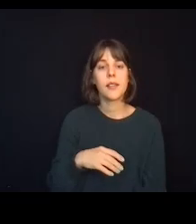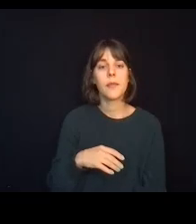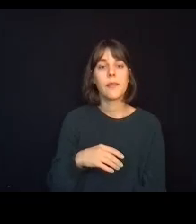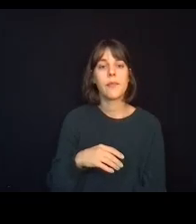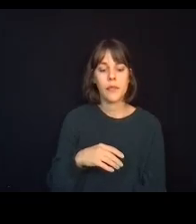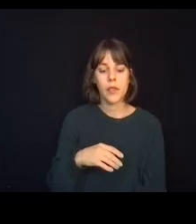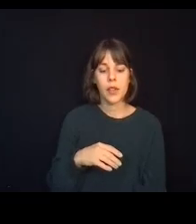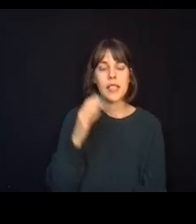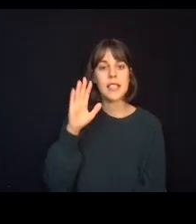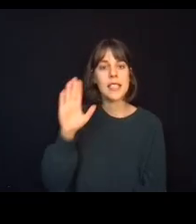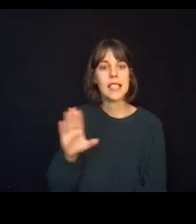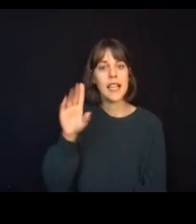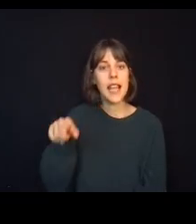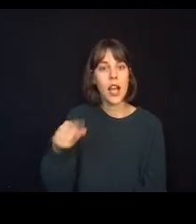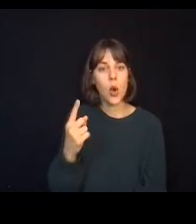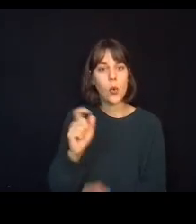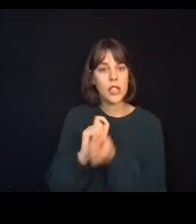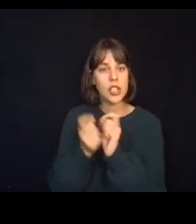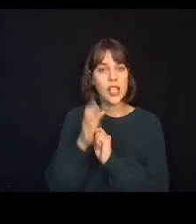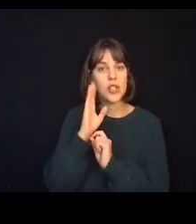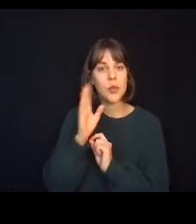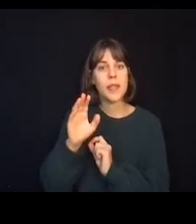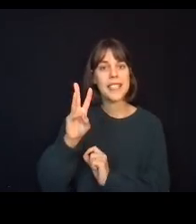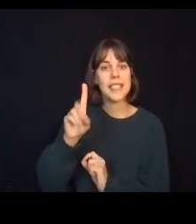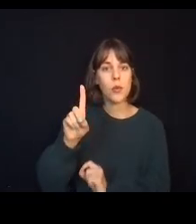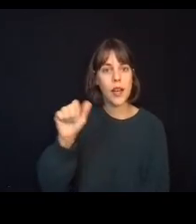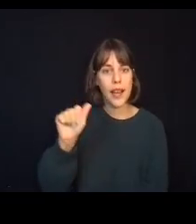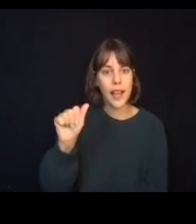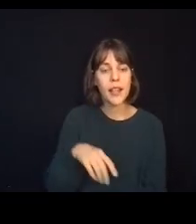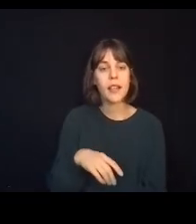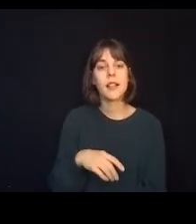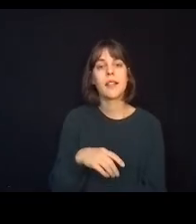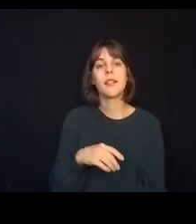On Sunday only changes will be the 61A.